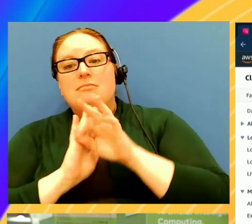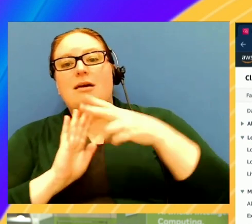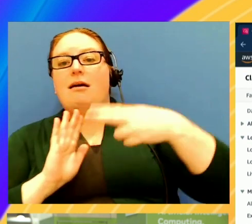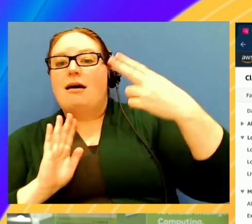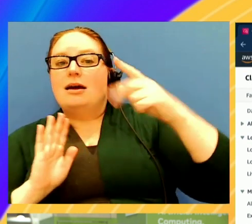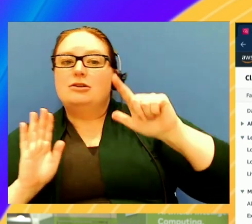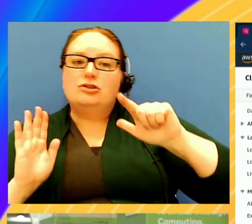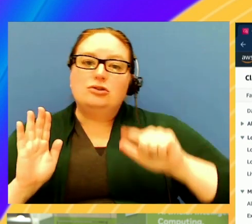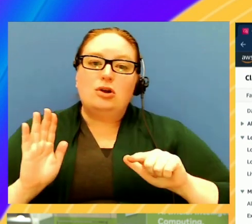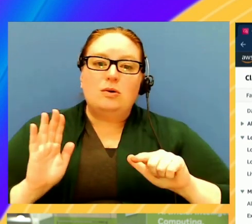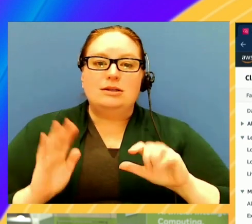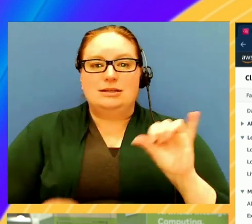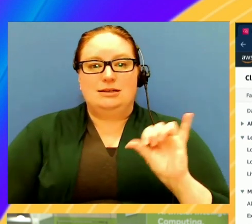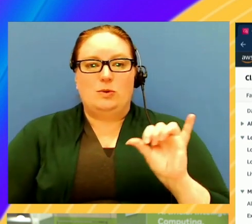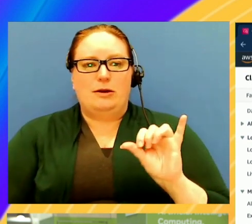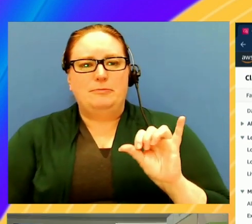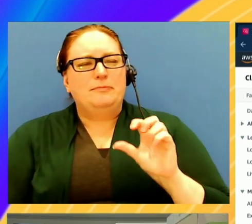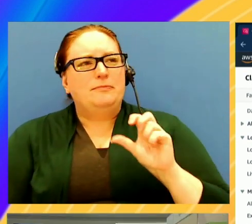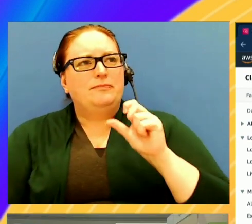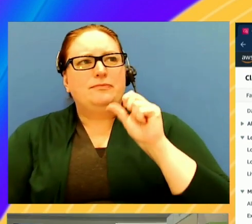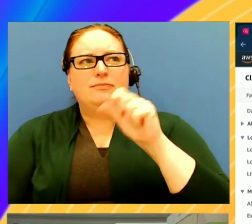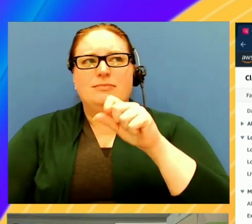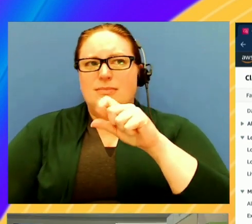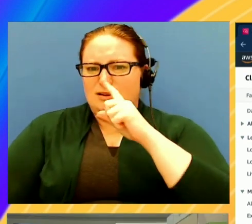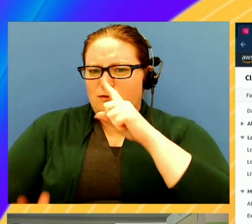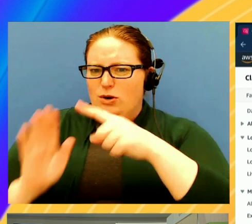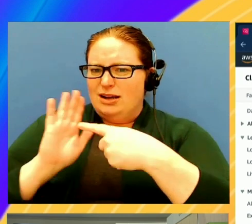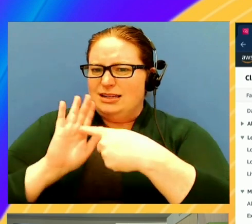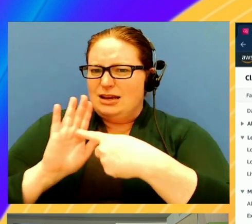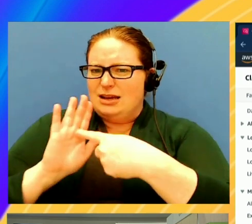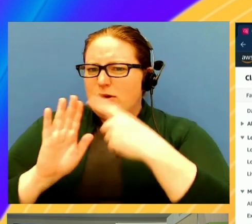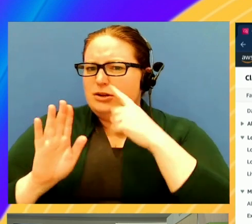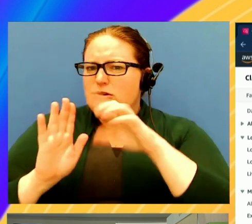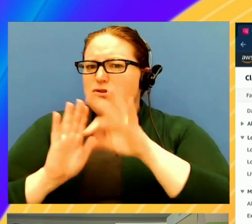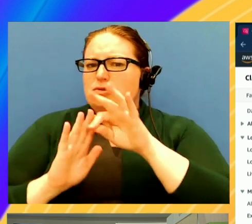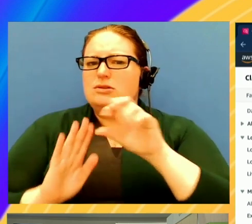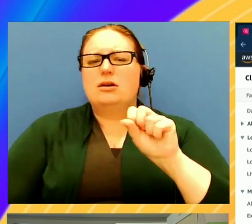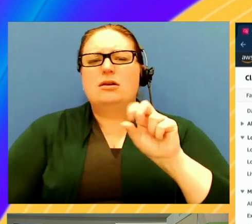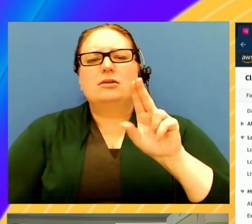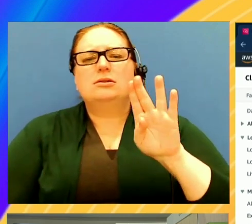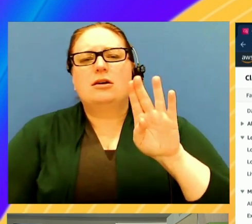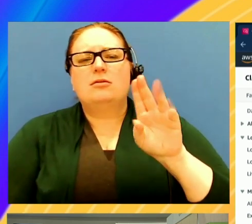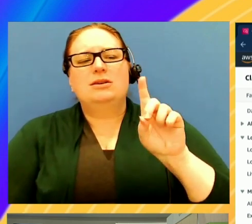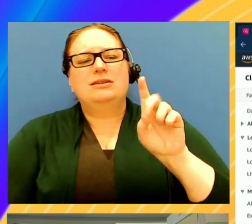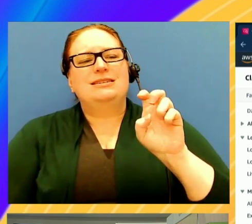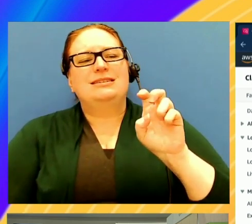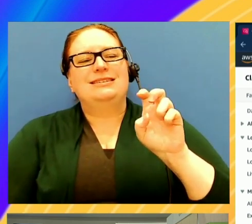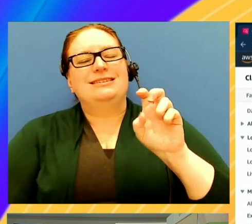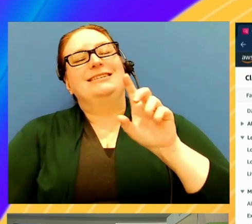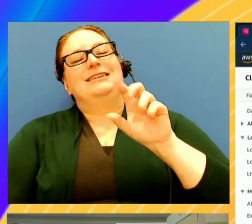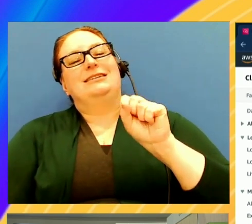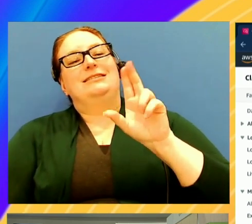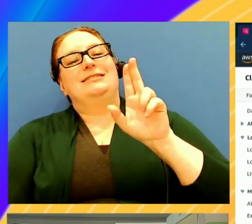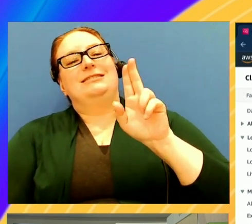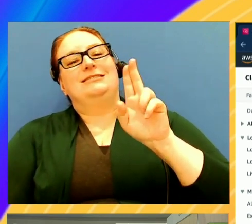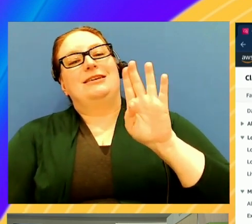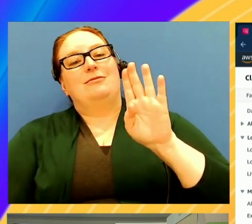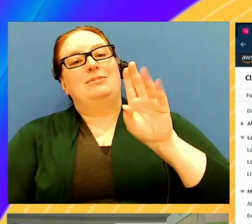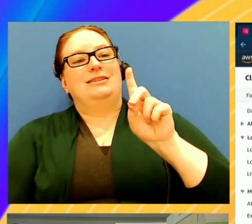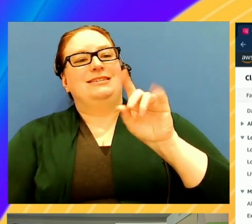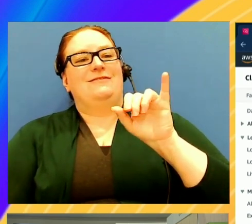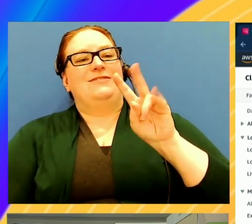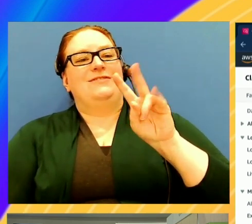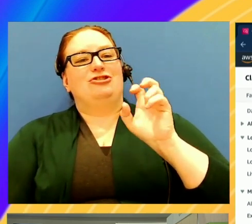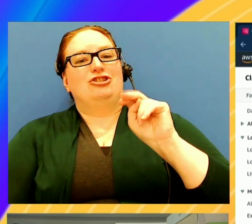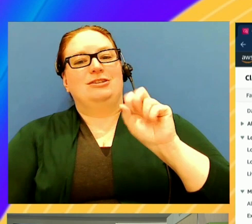lowest as well. Yeah. Can you just, for an example, choose subdivisions? Let's see what that looks like. The chart is going to take up to